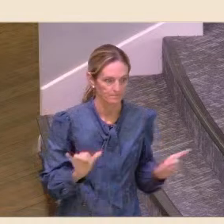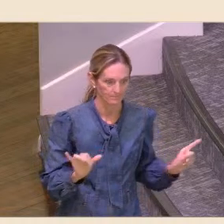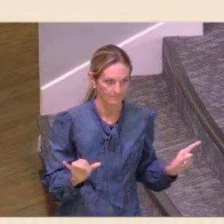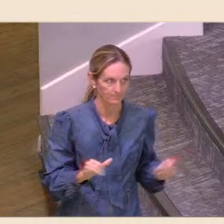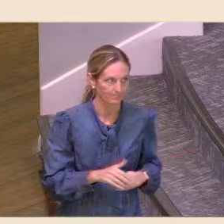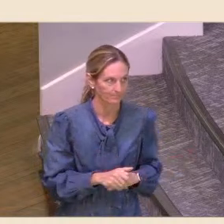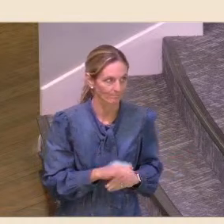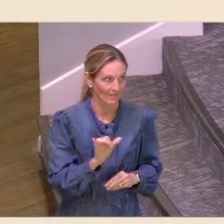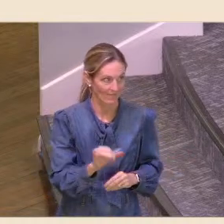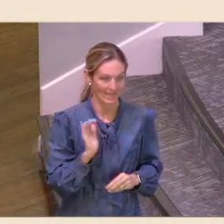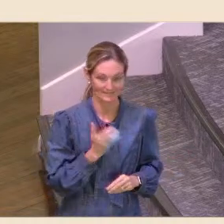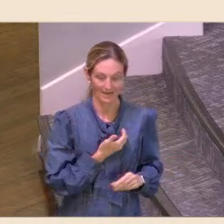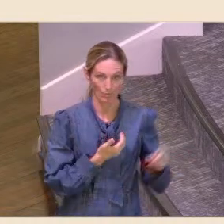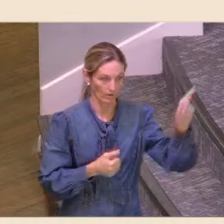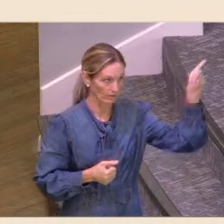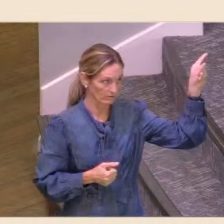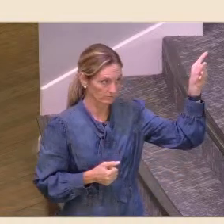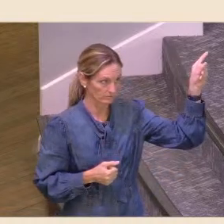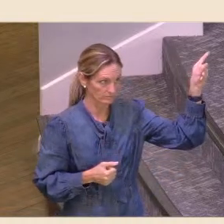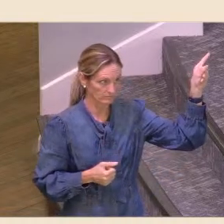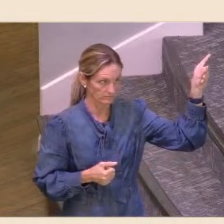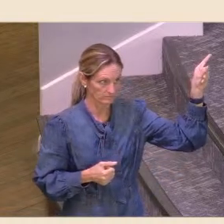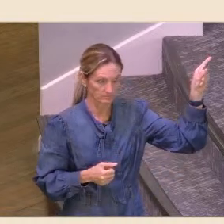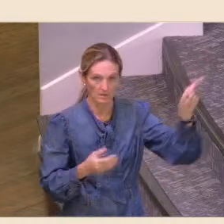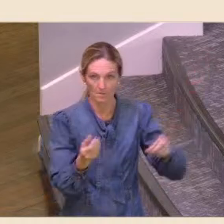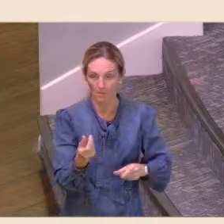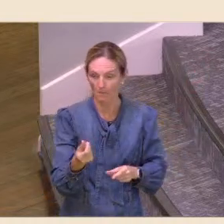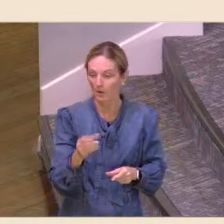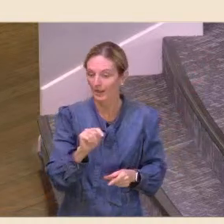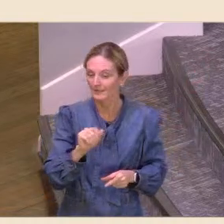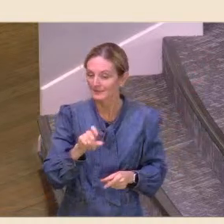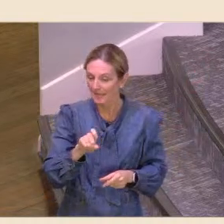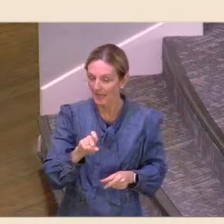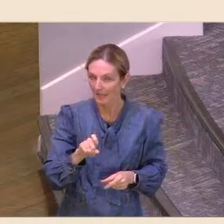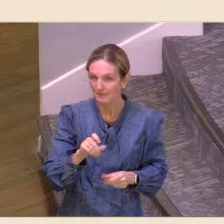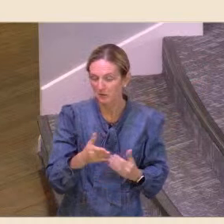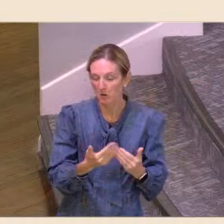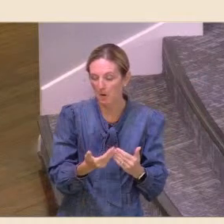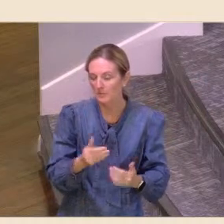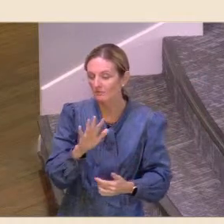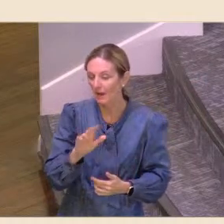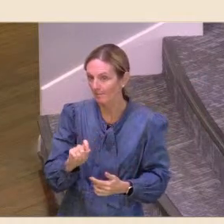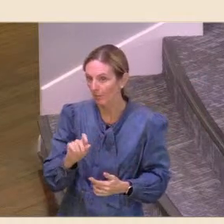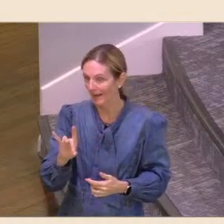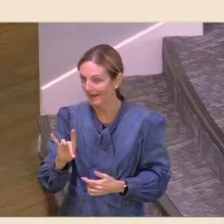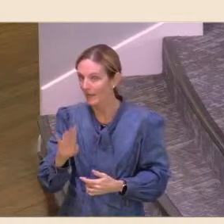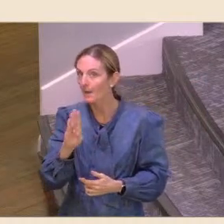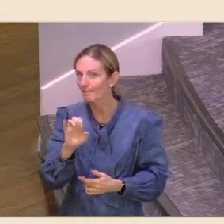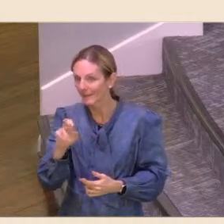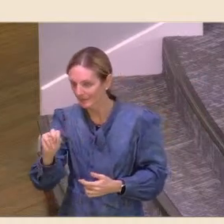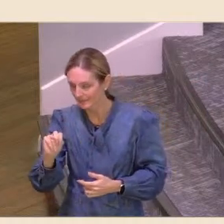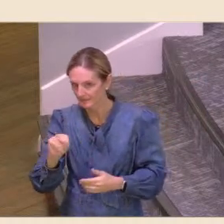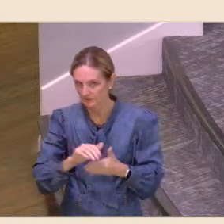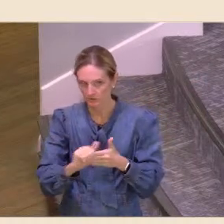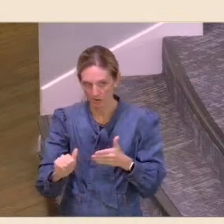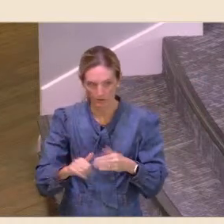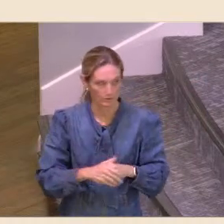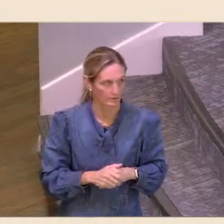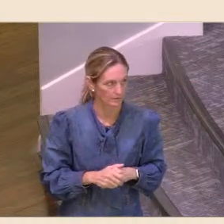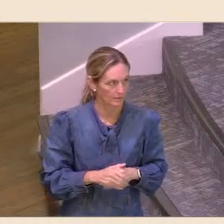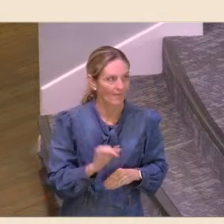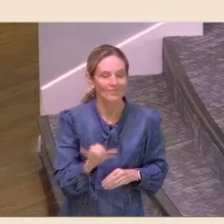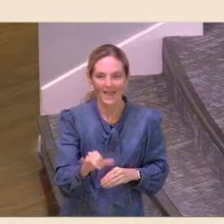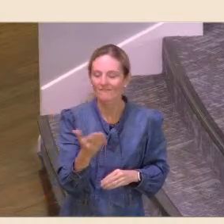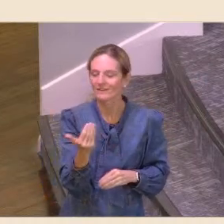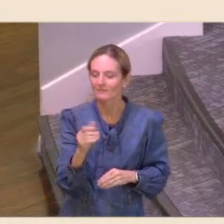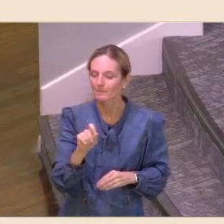Here's our local property tax digest again, almost $5.8 billion. There it is, 15.9,